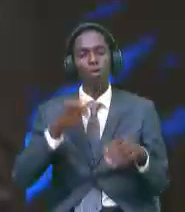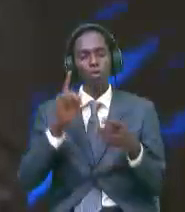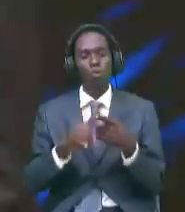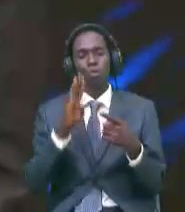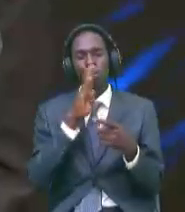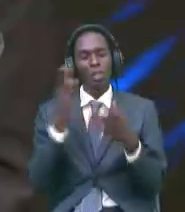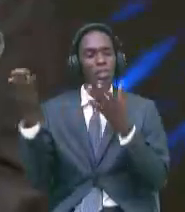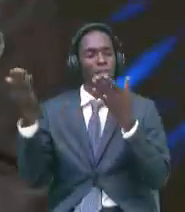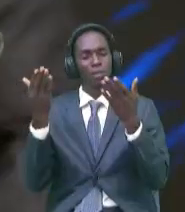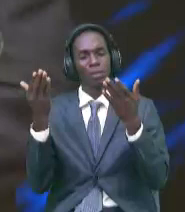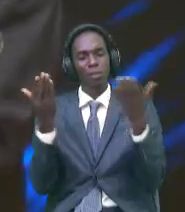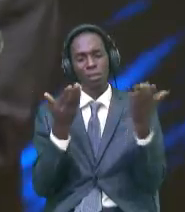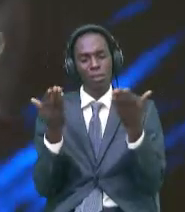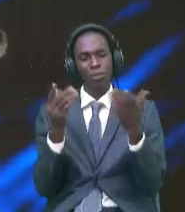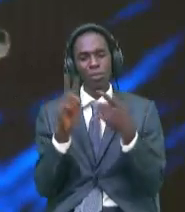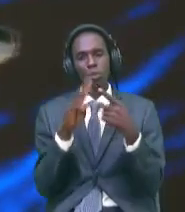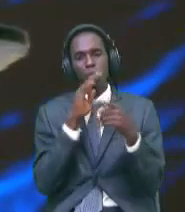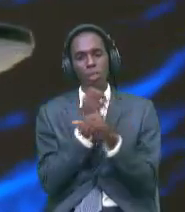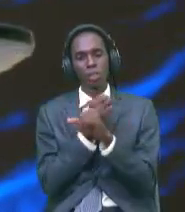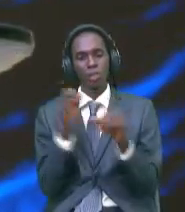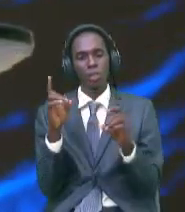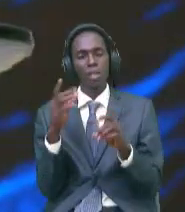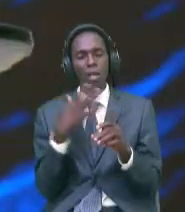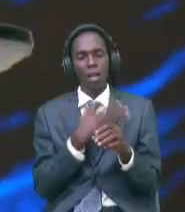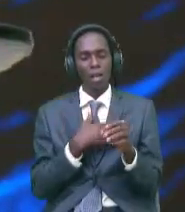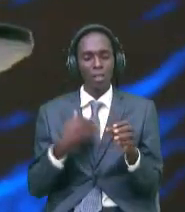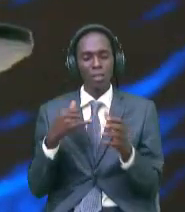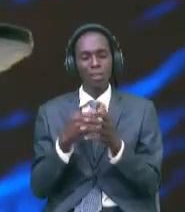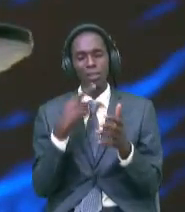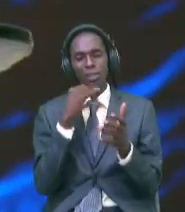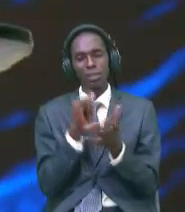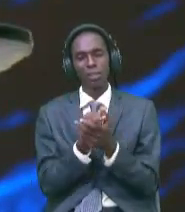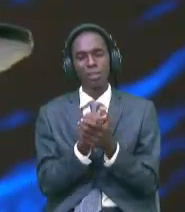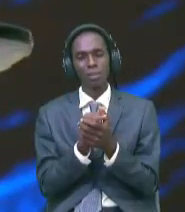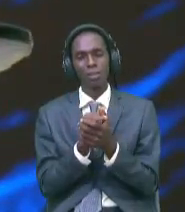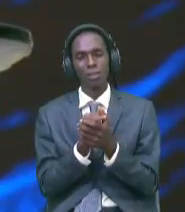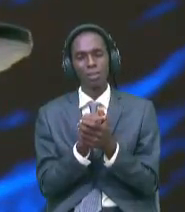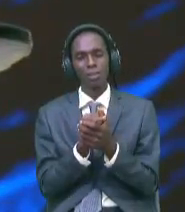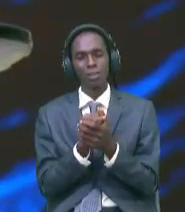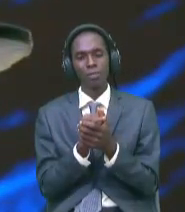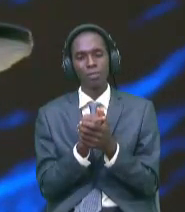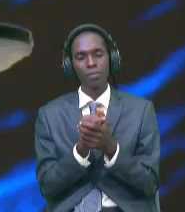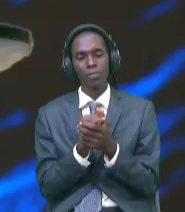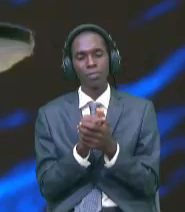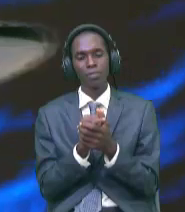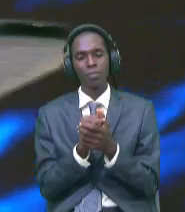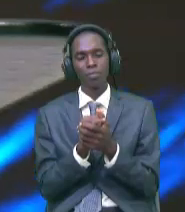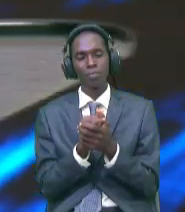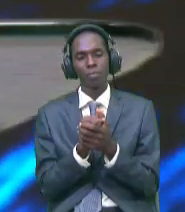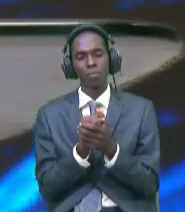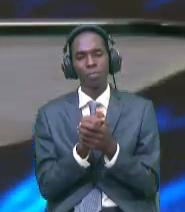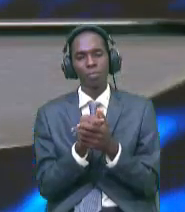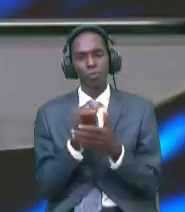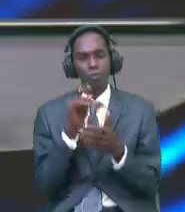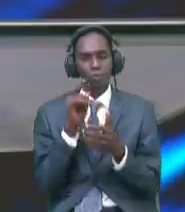character is the character of the saints. It says the name of our Lord Jesus Christ will be glorified in